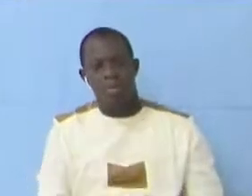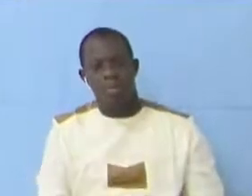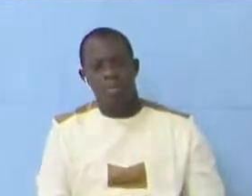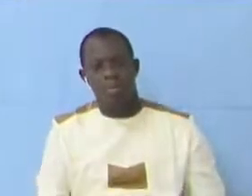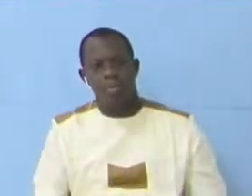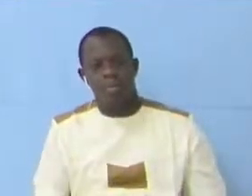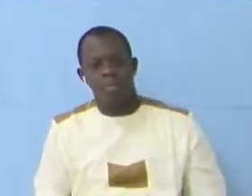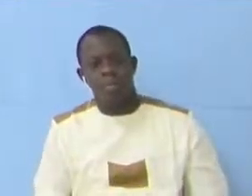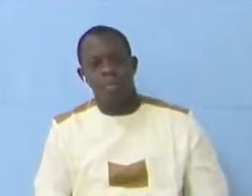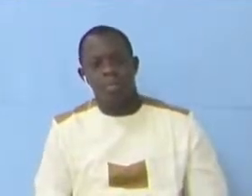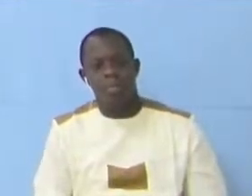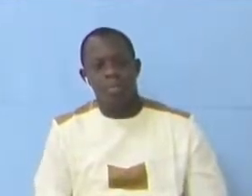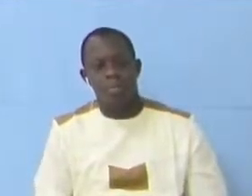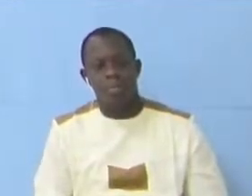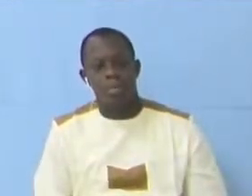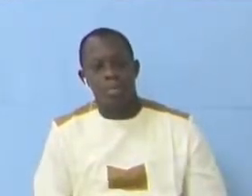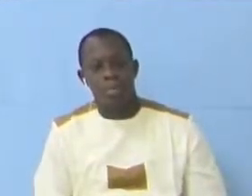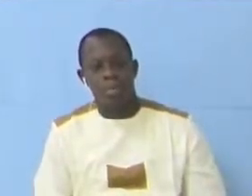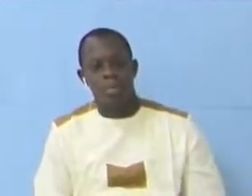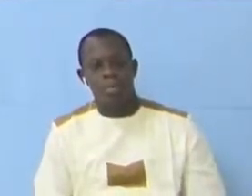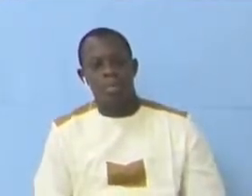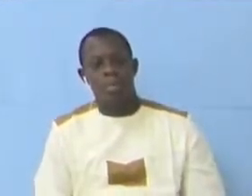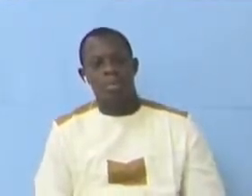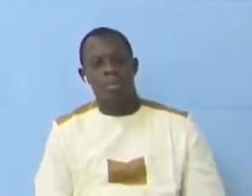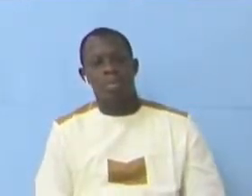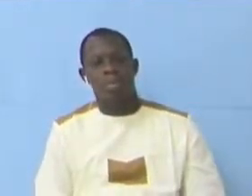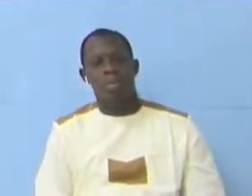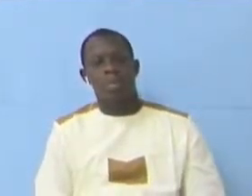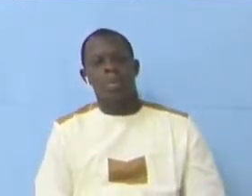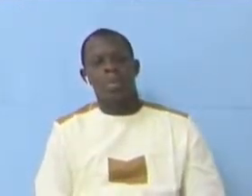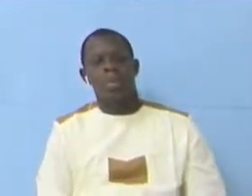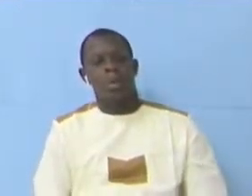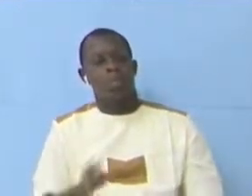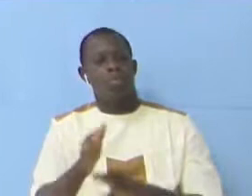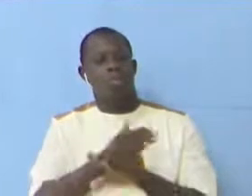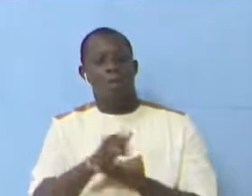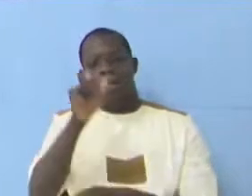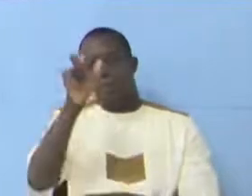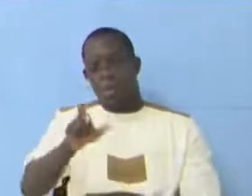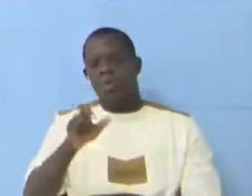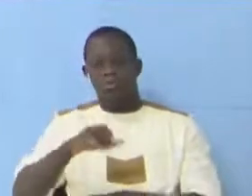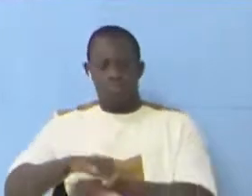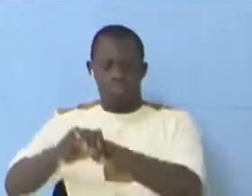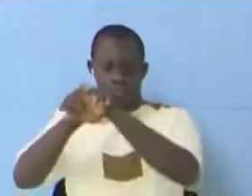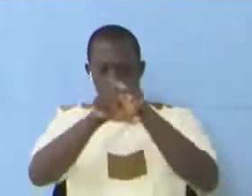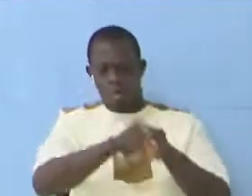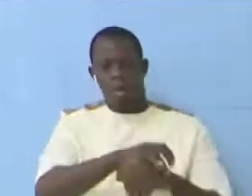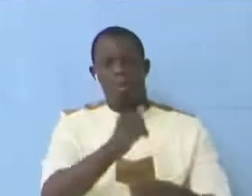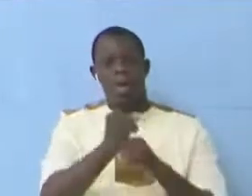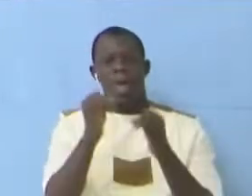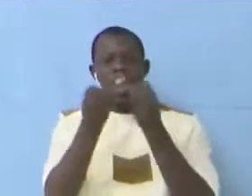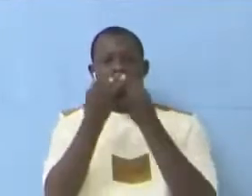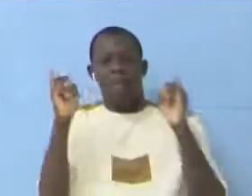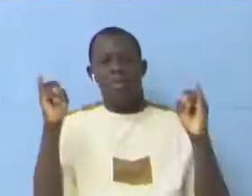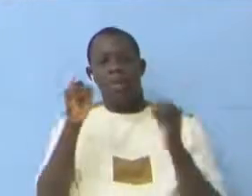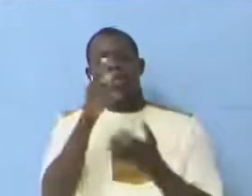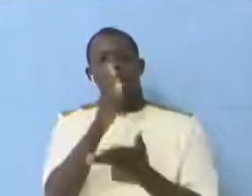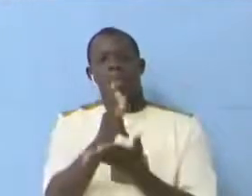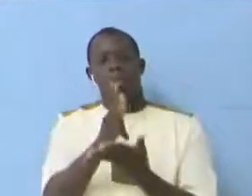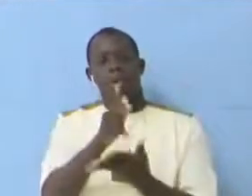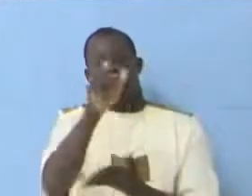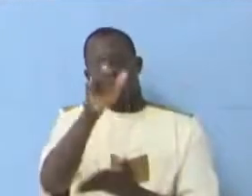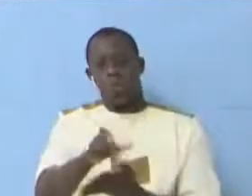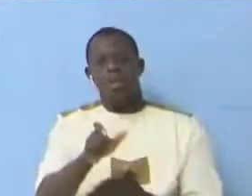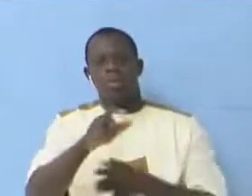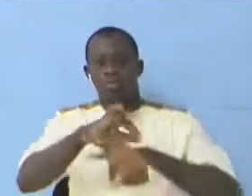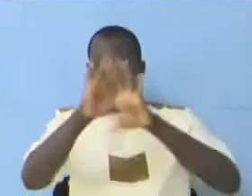ne liggéey ci NIA la. He was brought in as an independent witness. yëpp nag ndeke moom dañ ko indiwoon rek pour mu nekk independent witness. All the same,